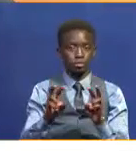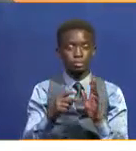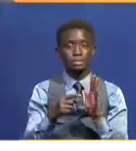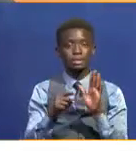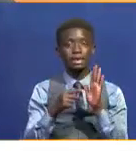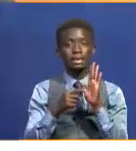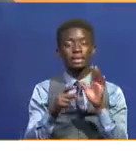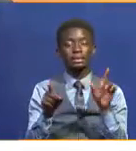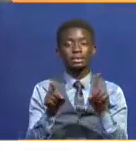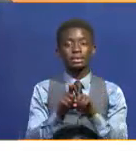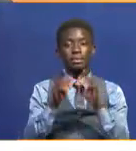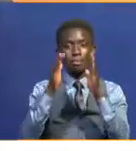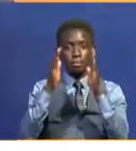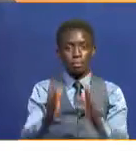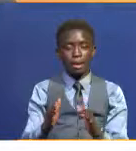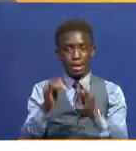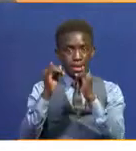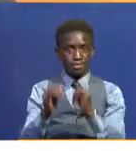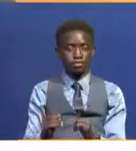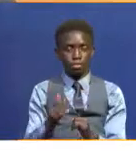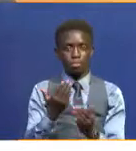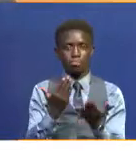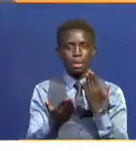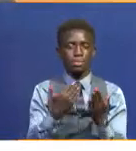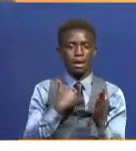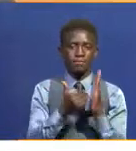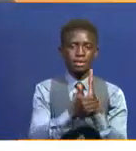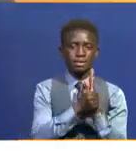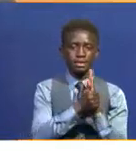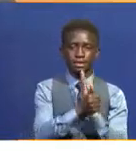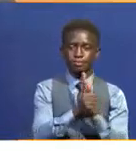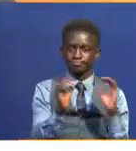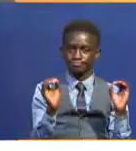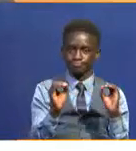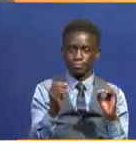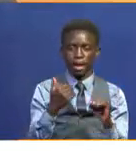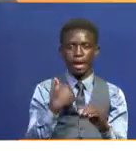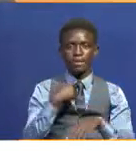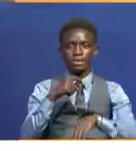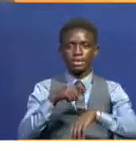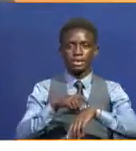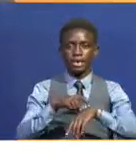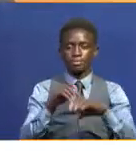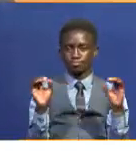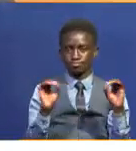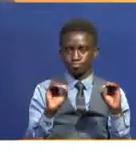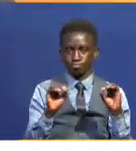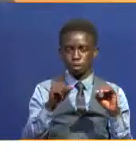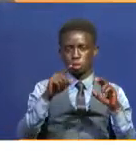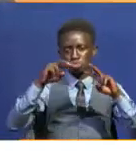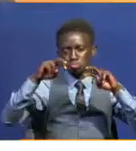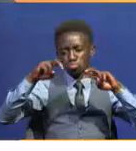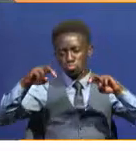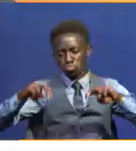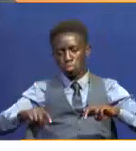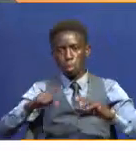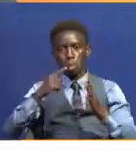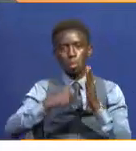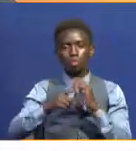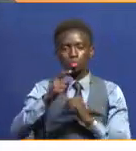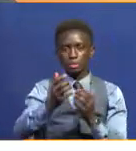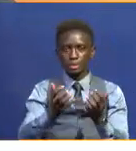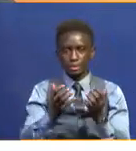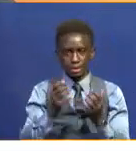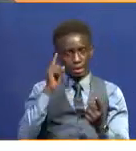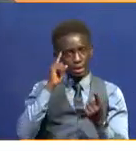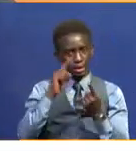you either don't have the skill or don't have the time to do a deep dive into what you may require to be